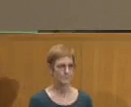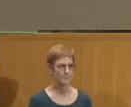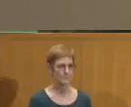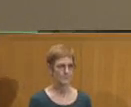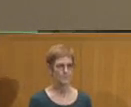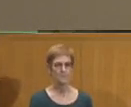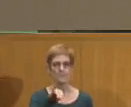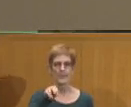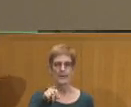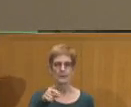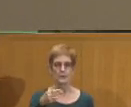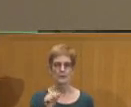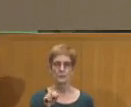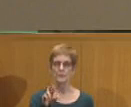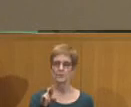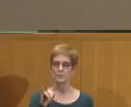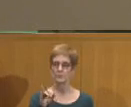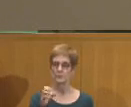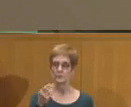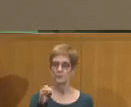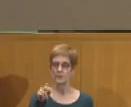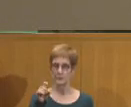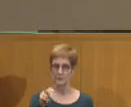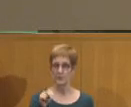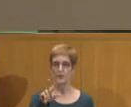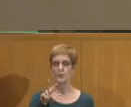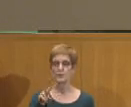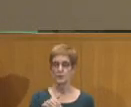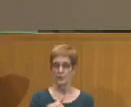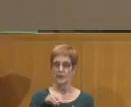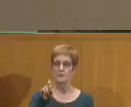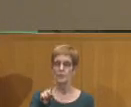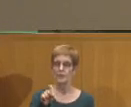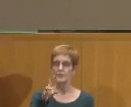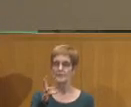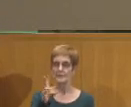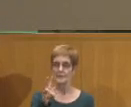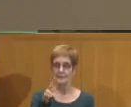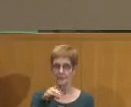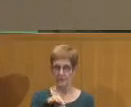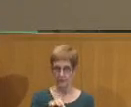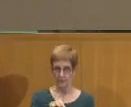For the City of Charlotte Mayor, Vi Lyles, elected